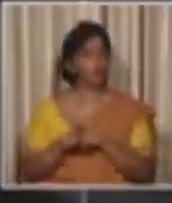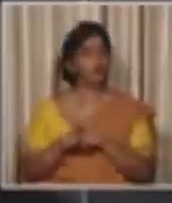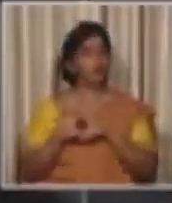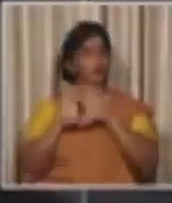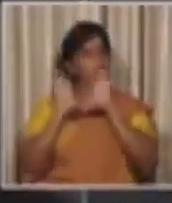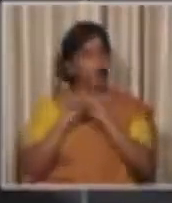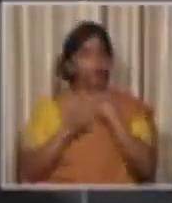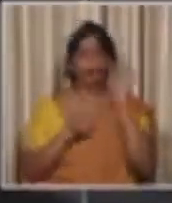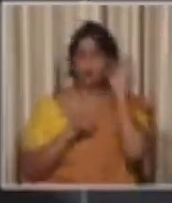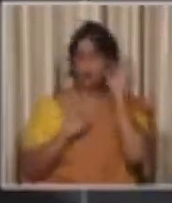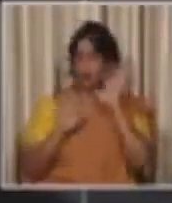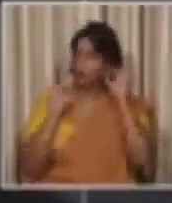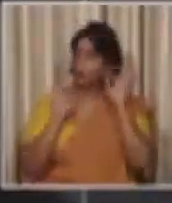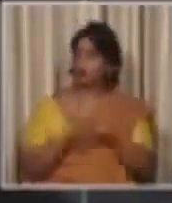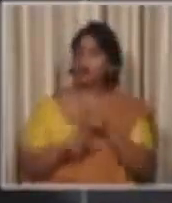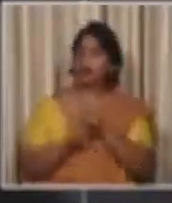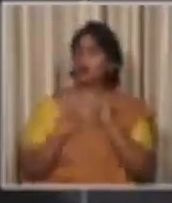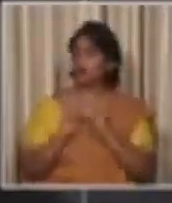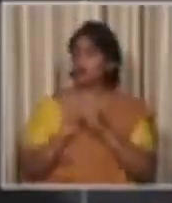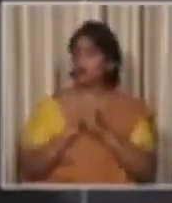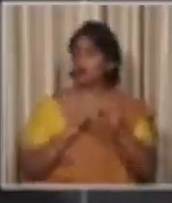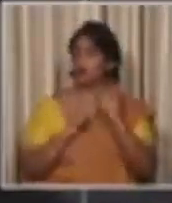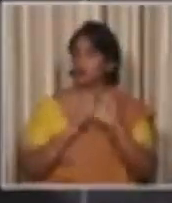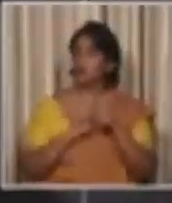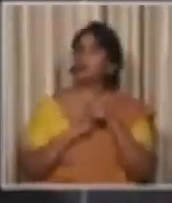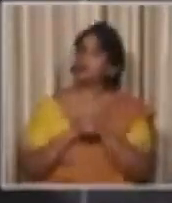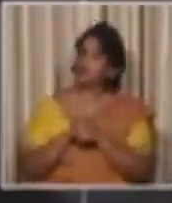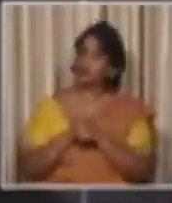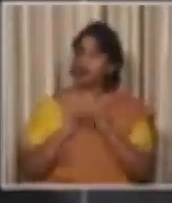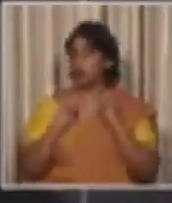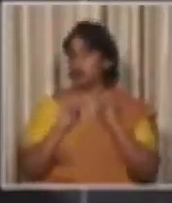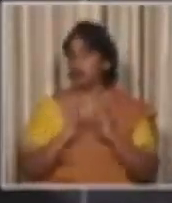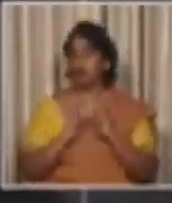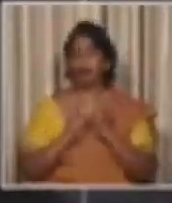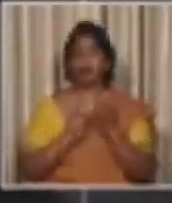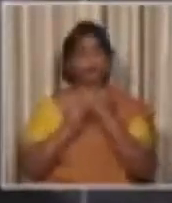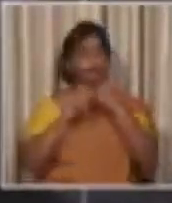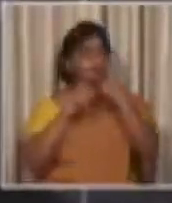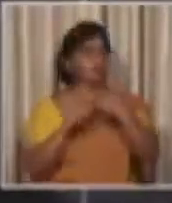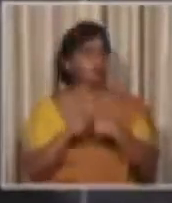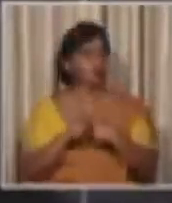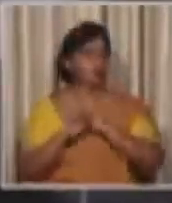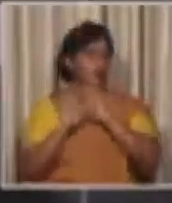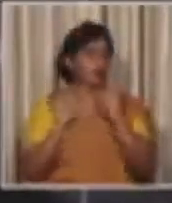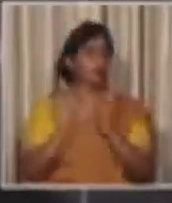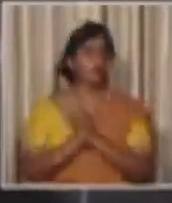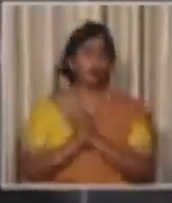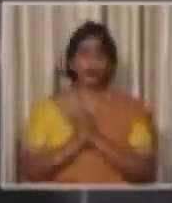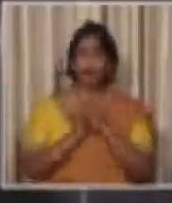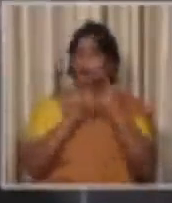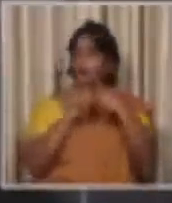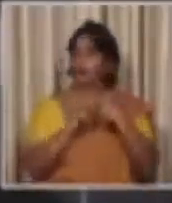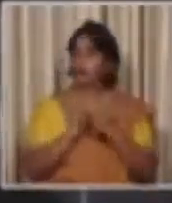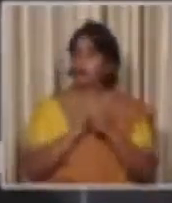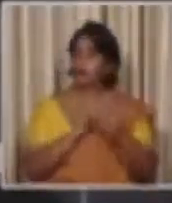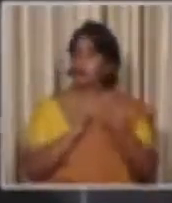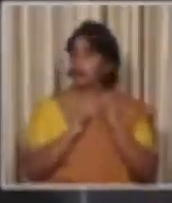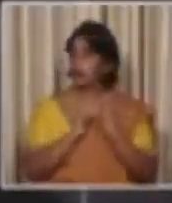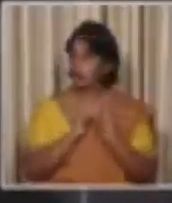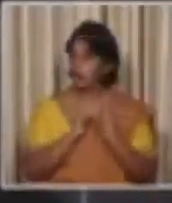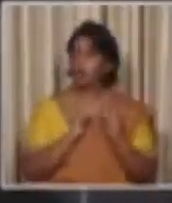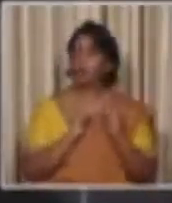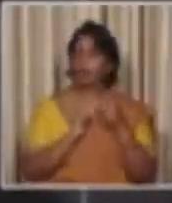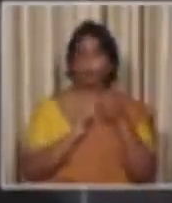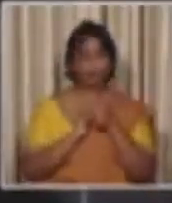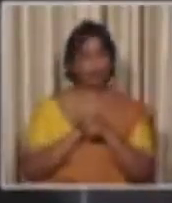a valuation done? What I'm asking the Minister is, was there a valuation done on how that number of shares was valued at 28